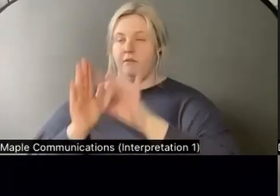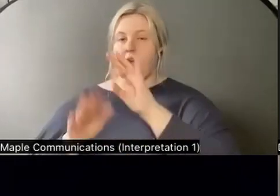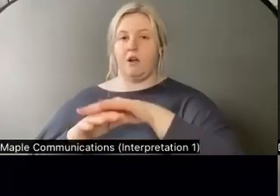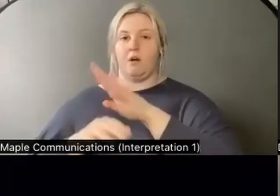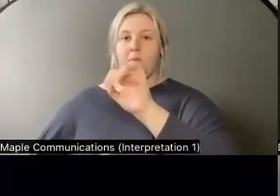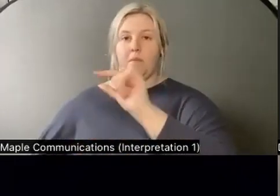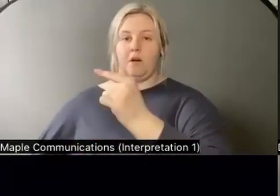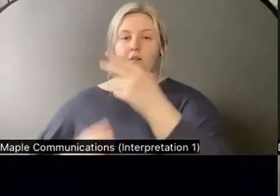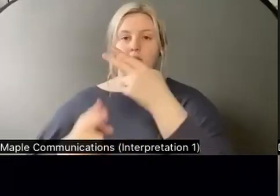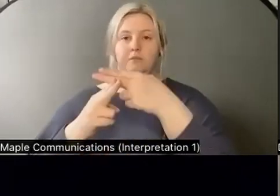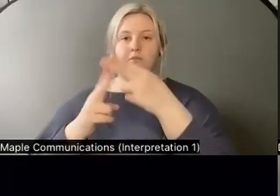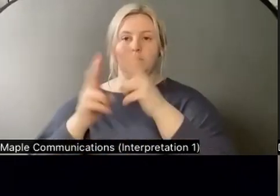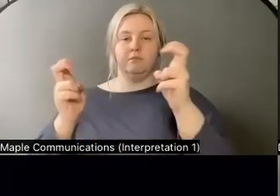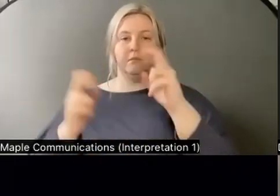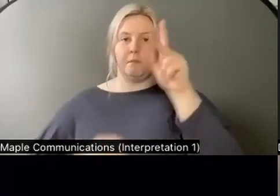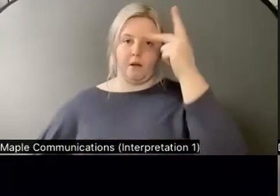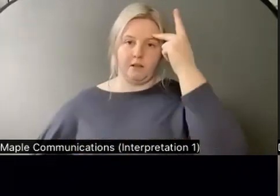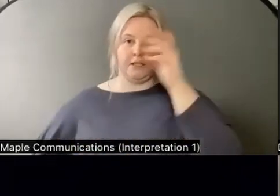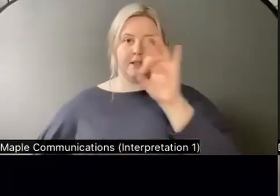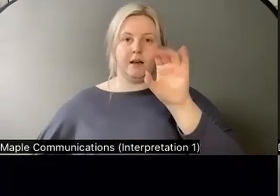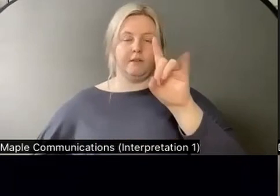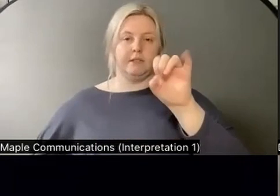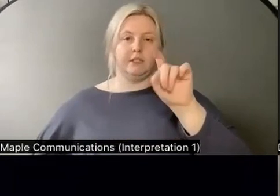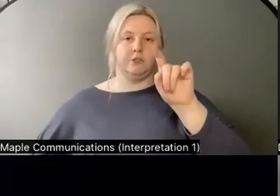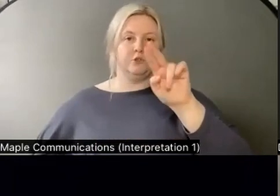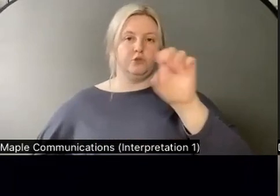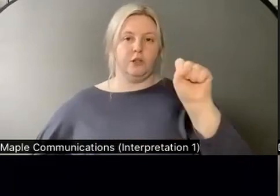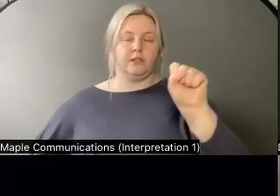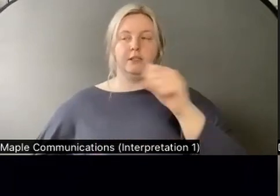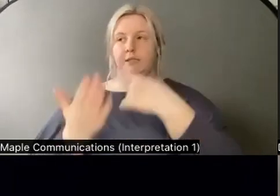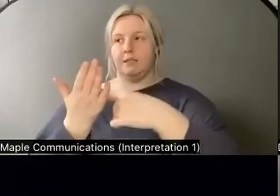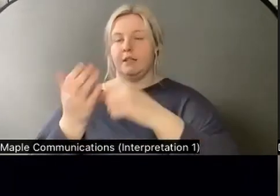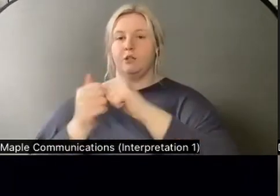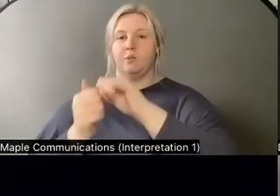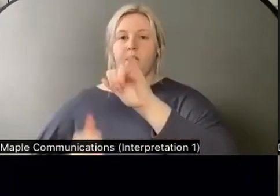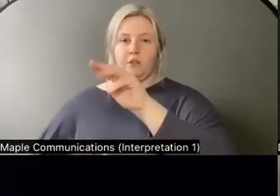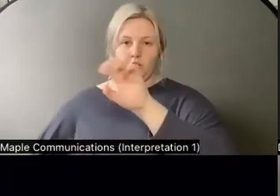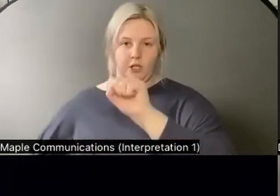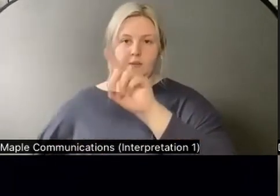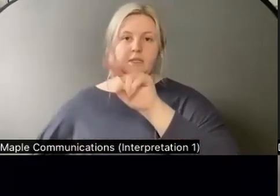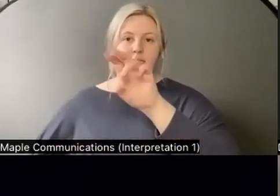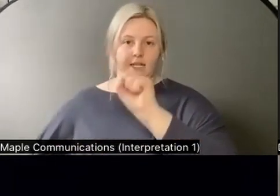title, The Politics of Distress, a discussion with Dr. James Davies on his new book, Sedated.